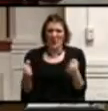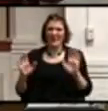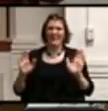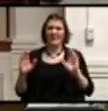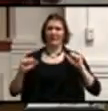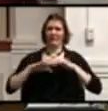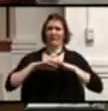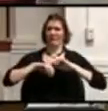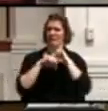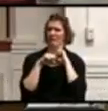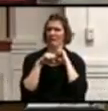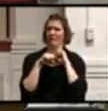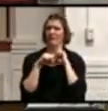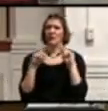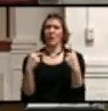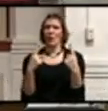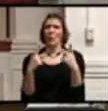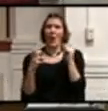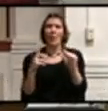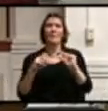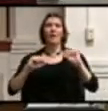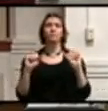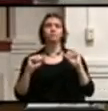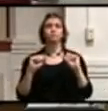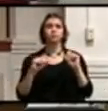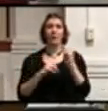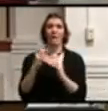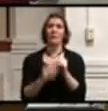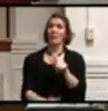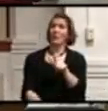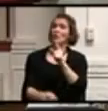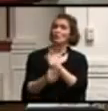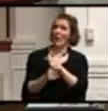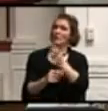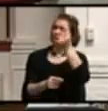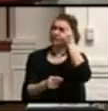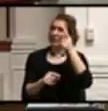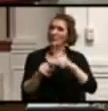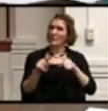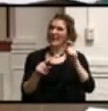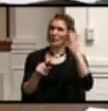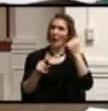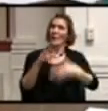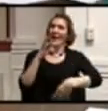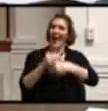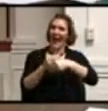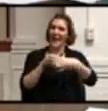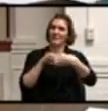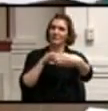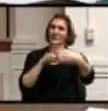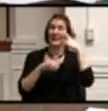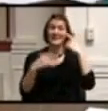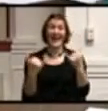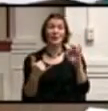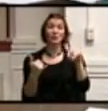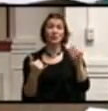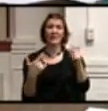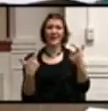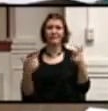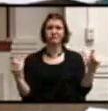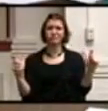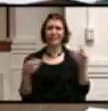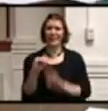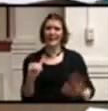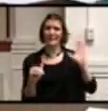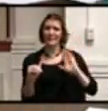that you don't want to have a little bit of room. Well, that's part of why we have to build the trucks are bigger now. They have right, and with